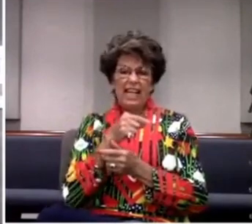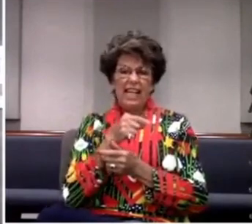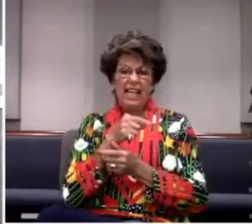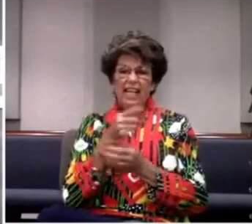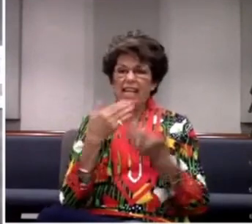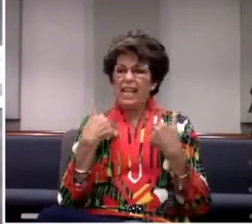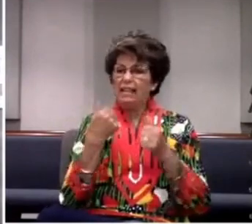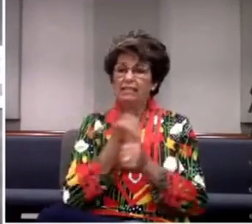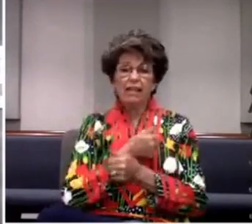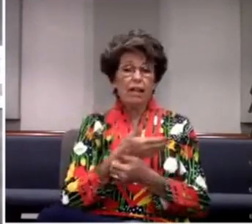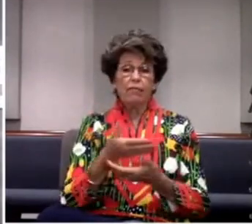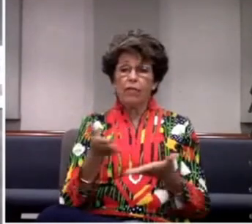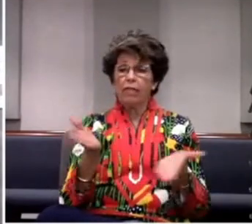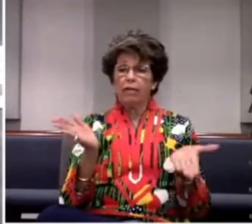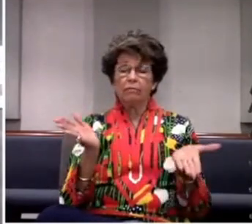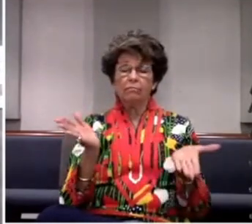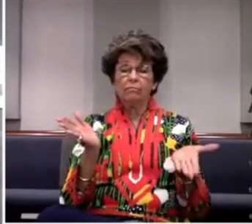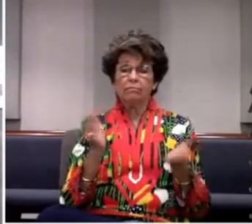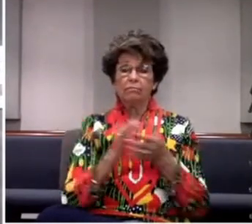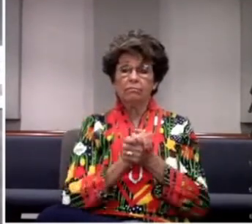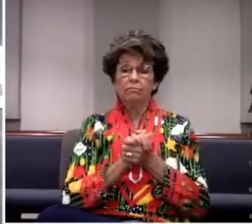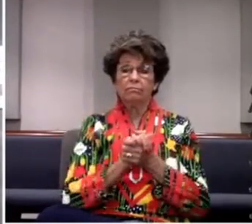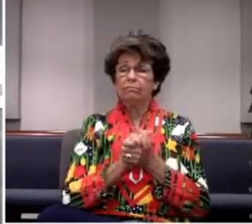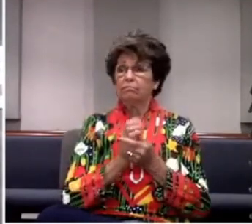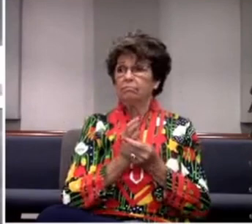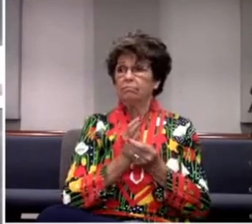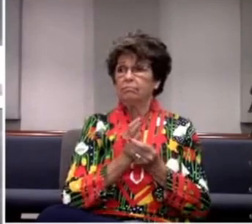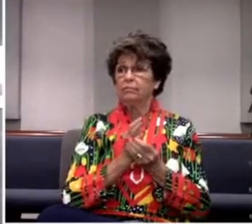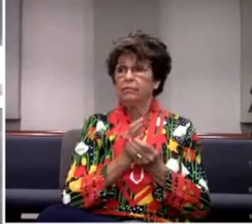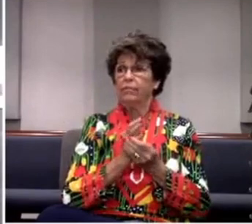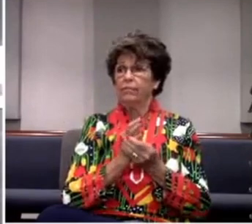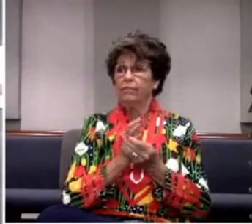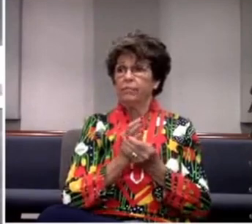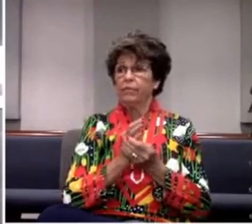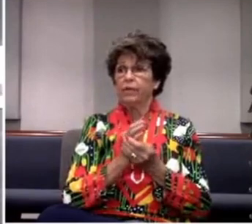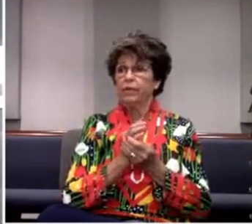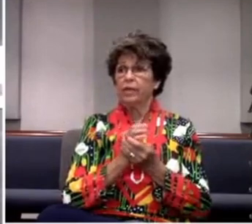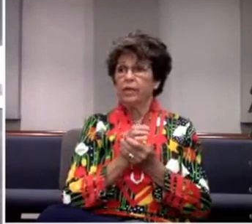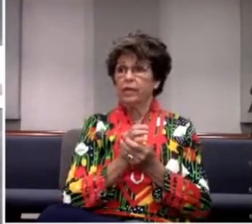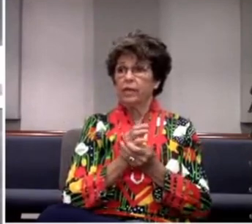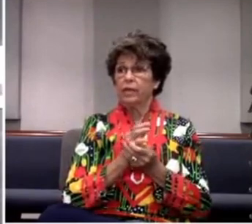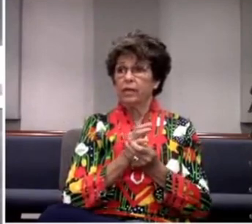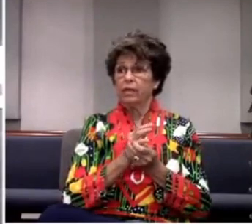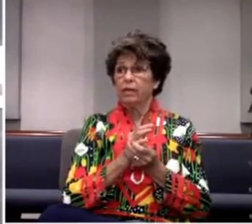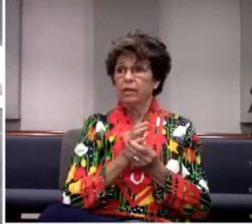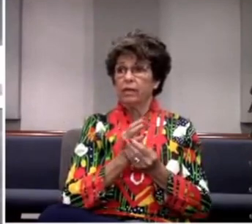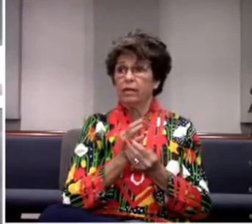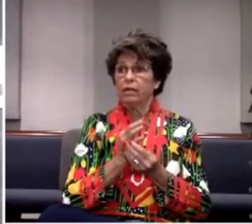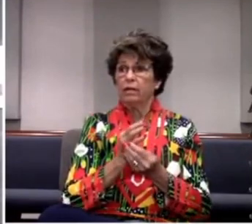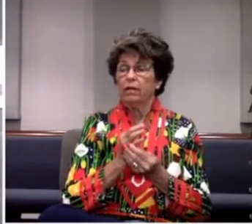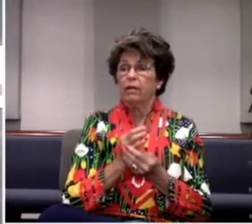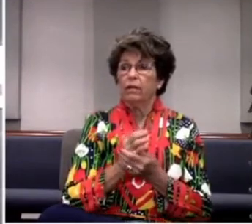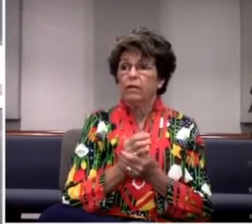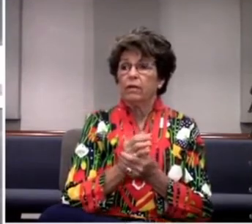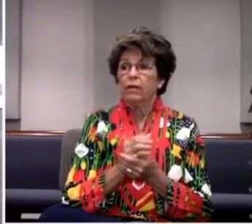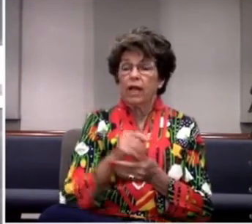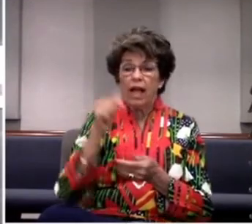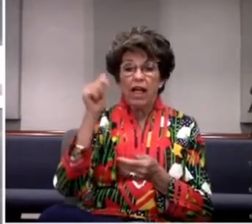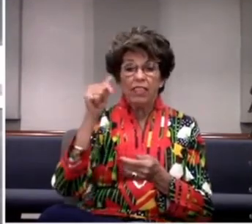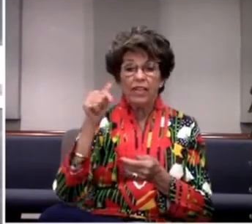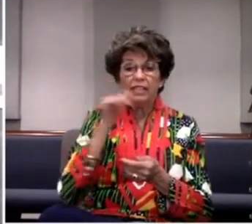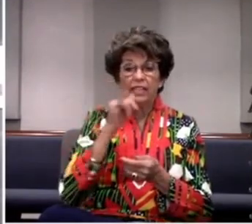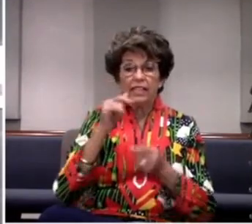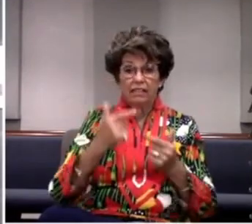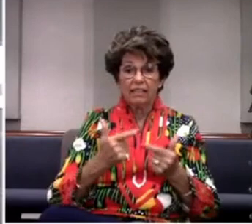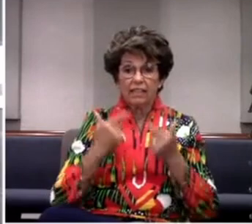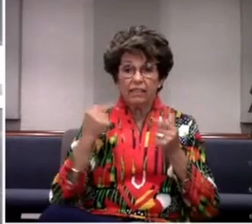this world blind your eyes and think that this word is offensive and disgusting and not true. This is the living word of